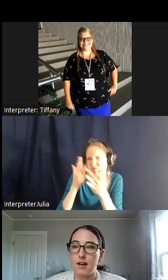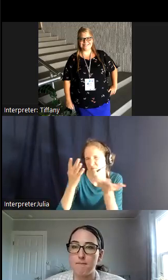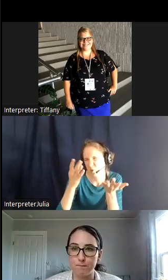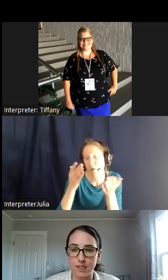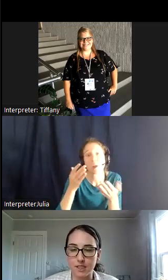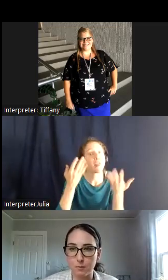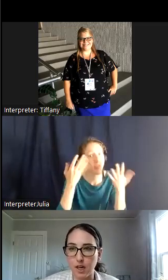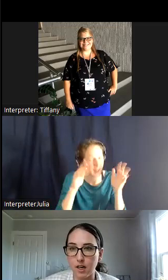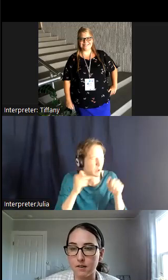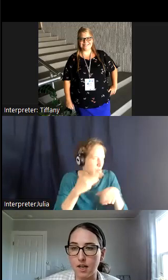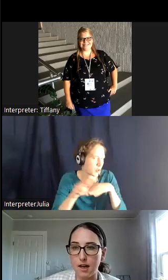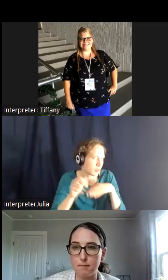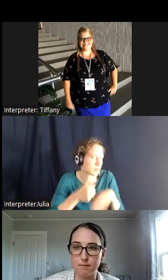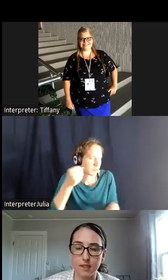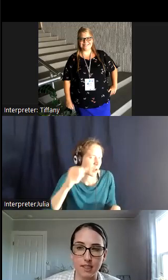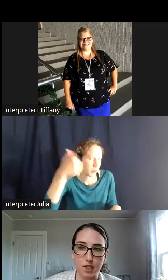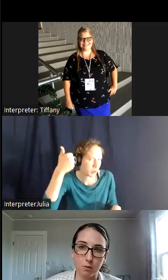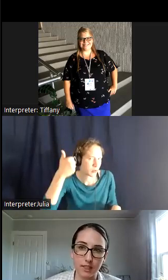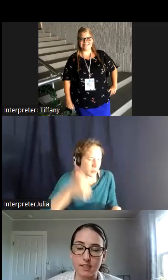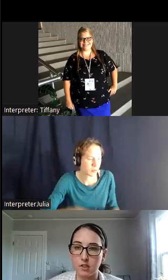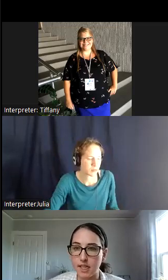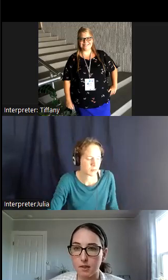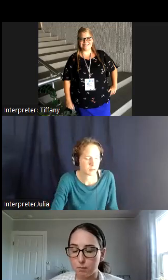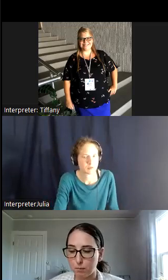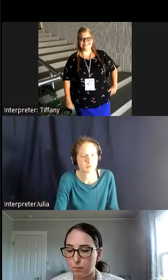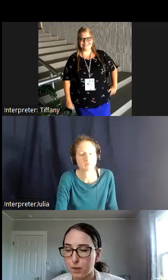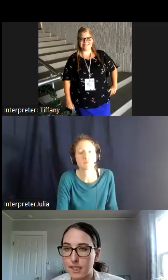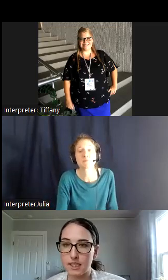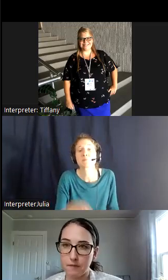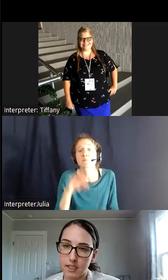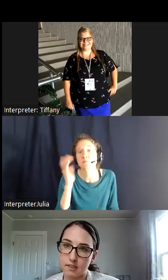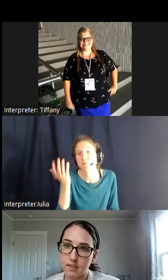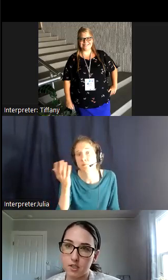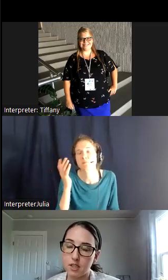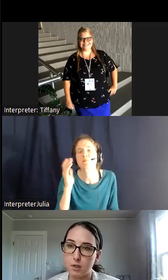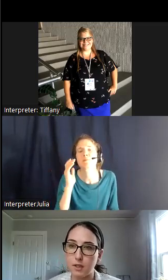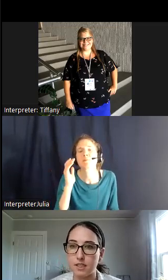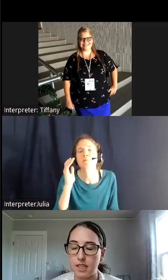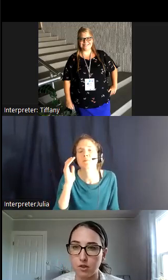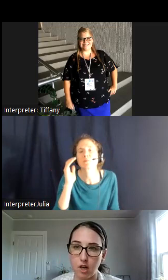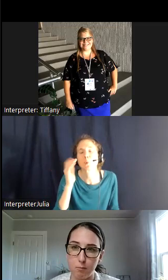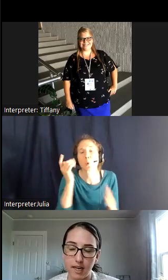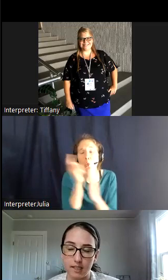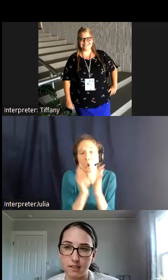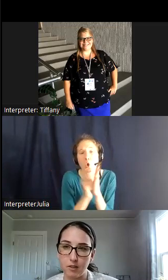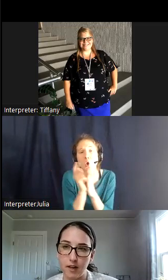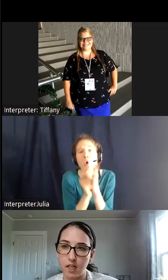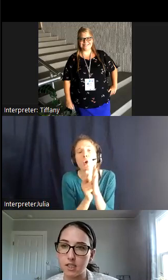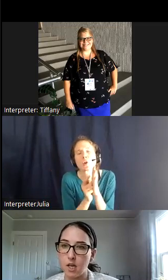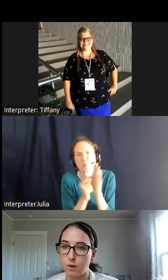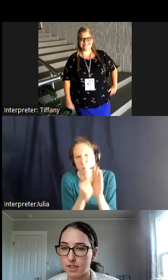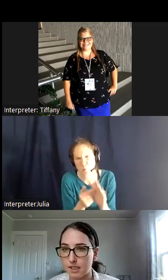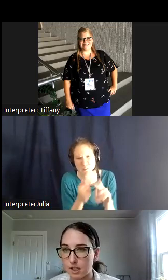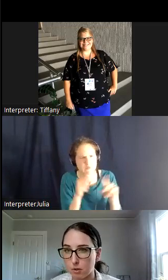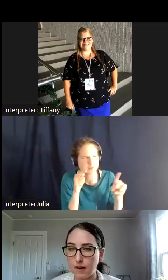So this is where the statute really does create a pretty significant distinction between essential and comprehensive